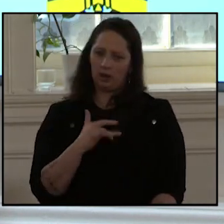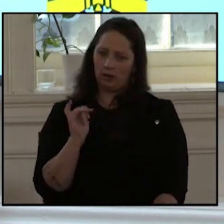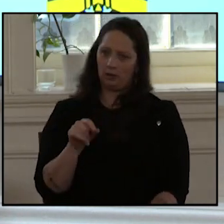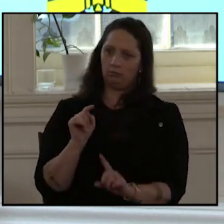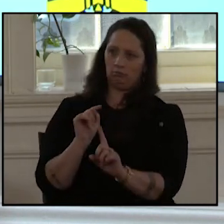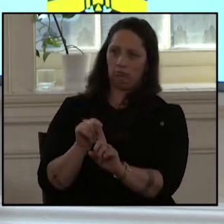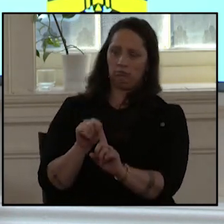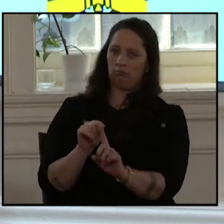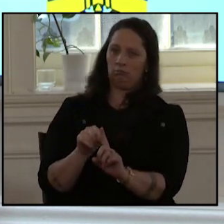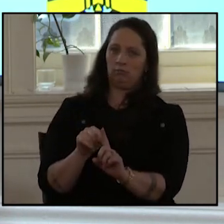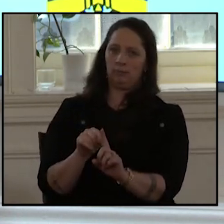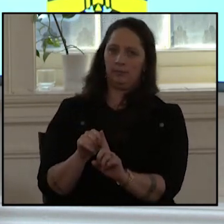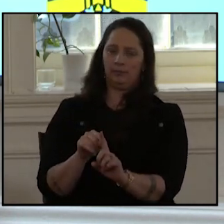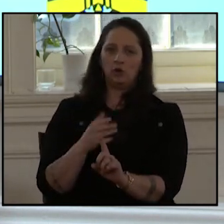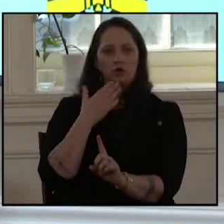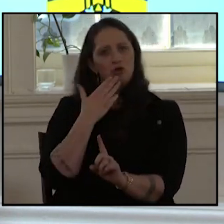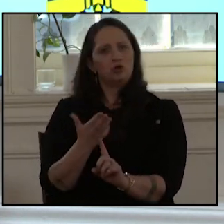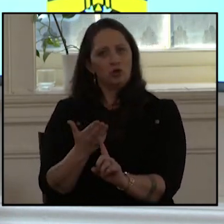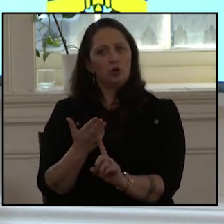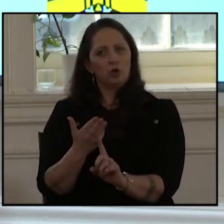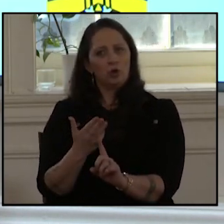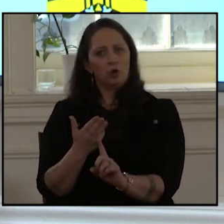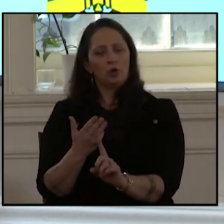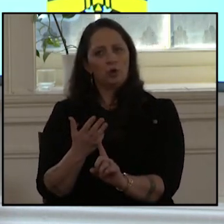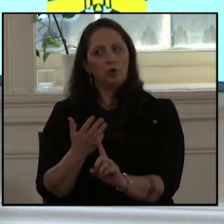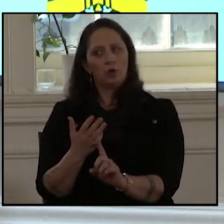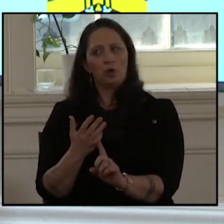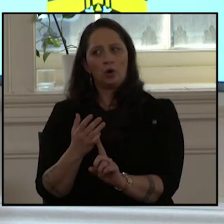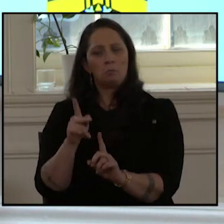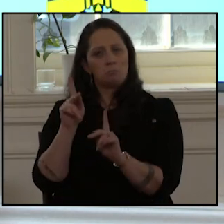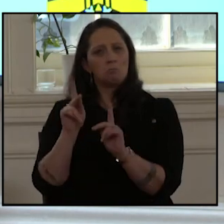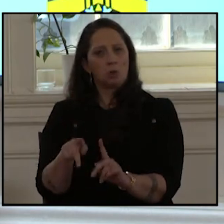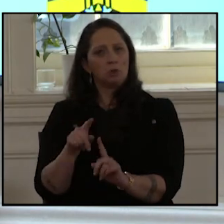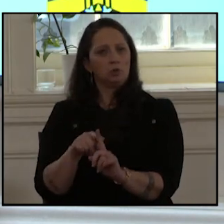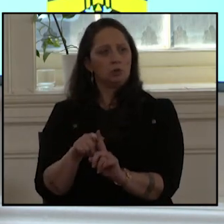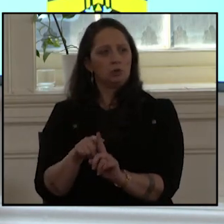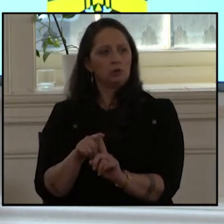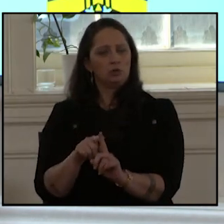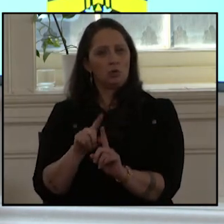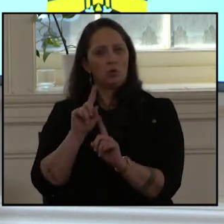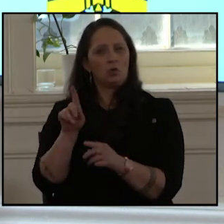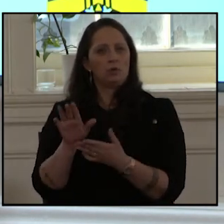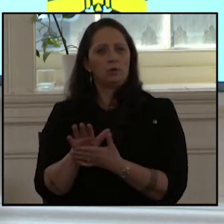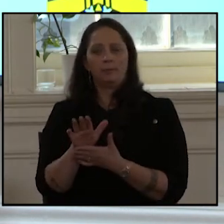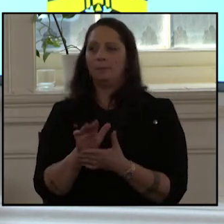be a good candidate. Now she was,